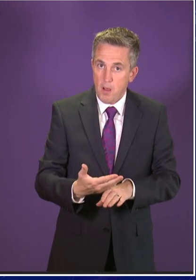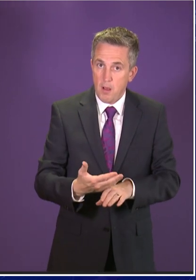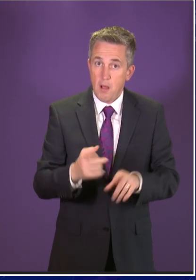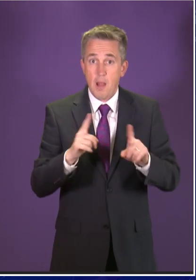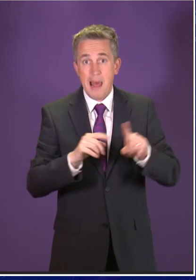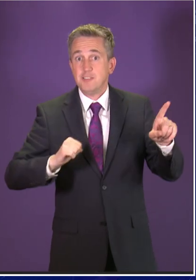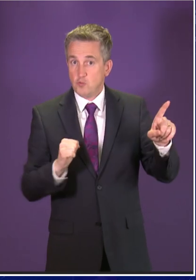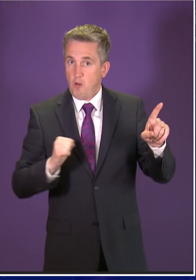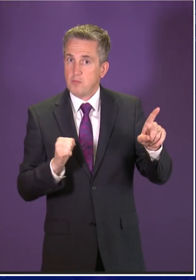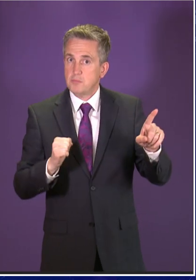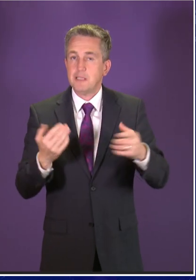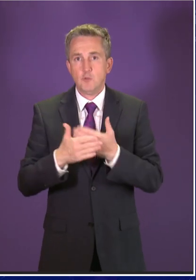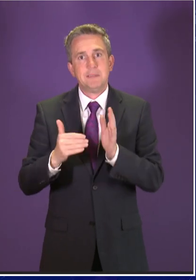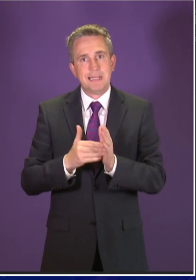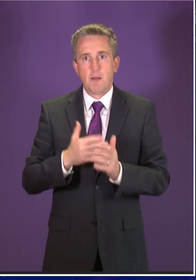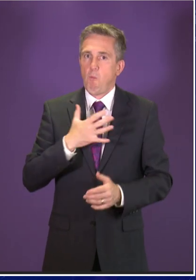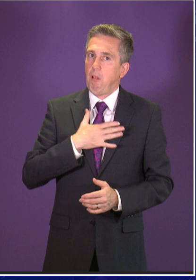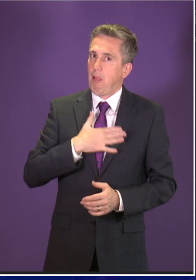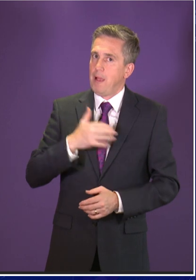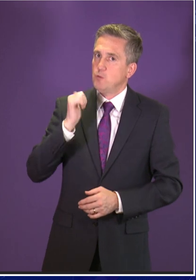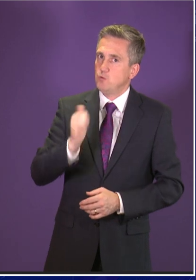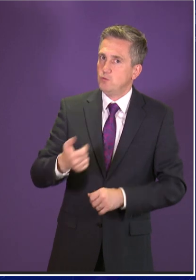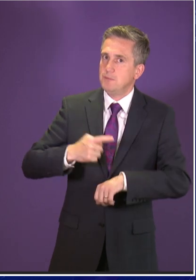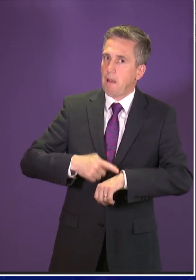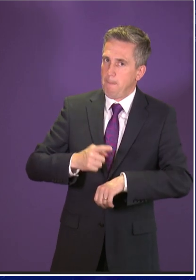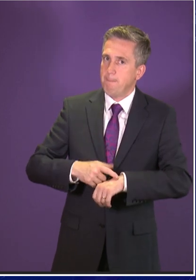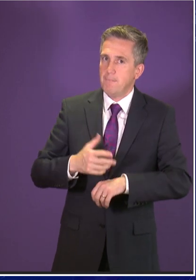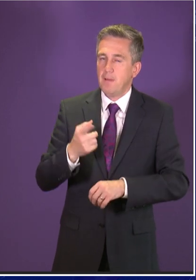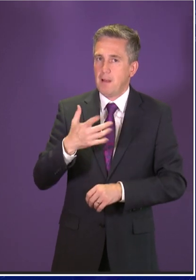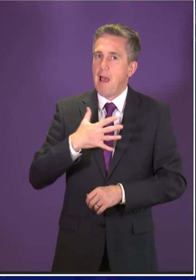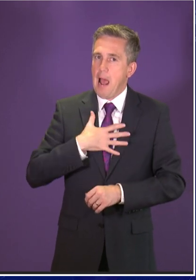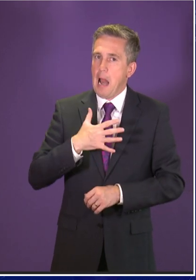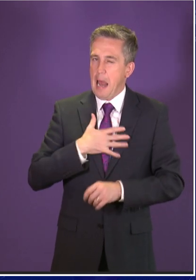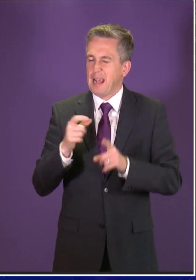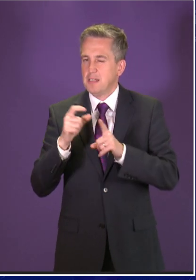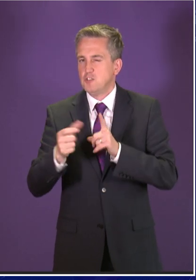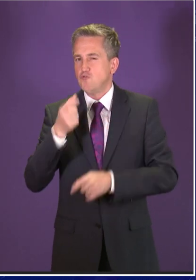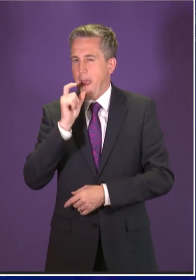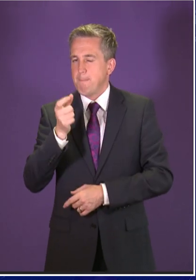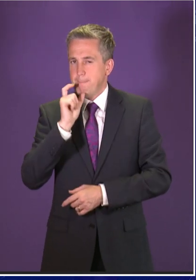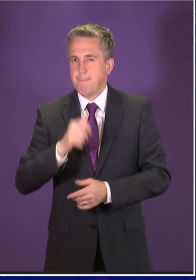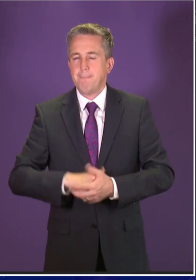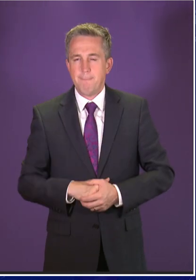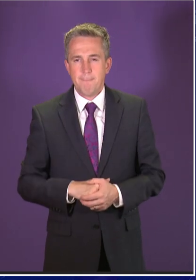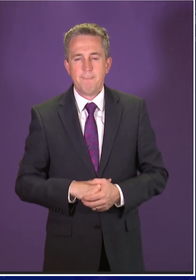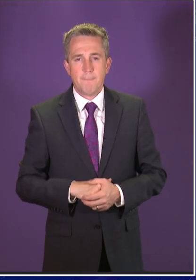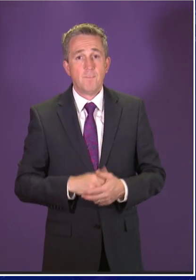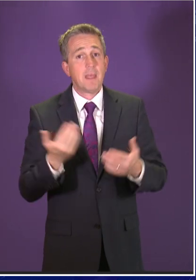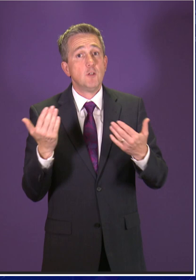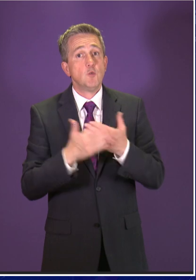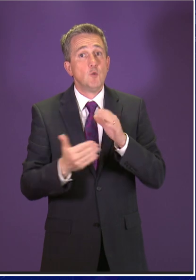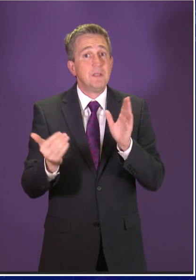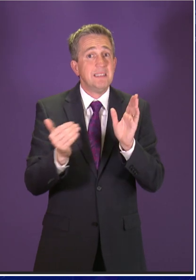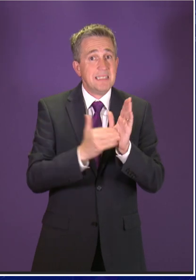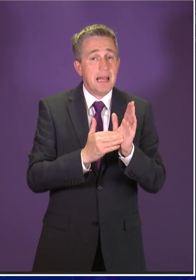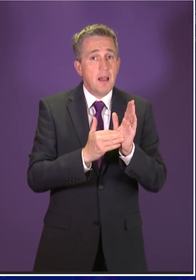know how to have a good time, and we do, and certainly I do, enjoy a wee dram. As a country,